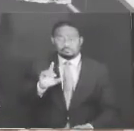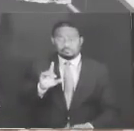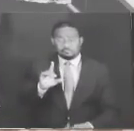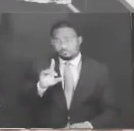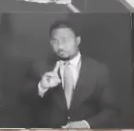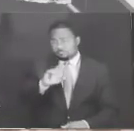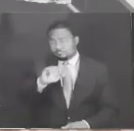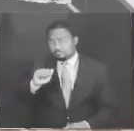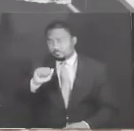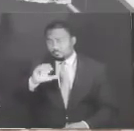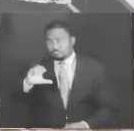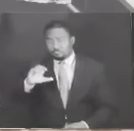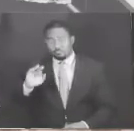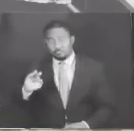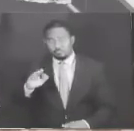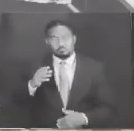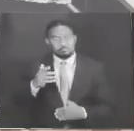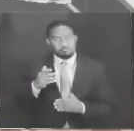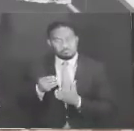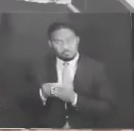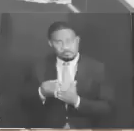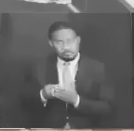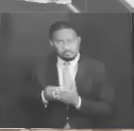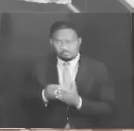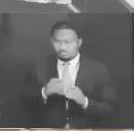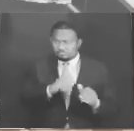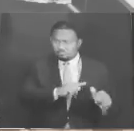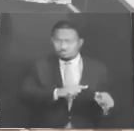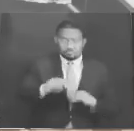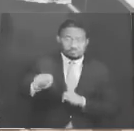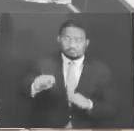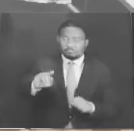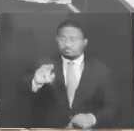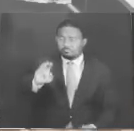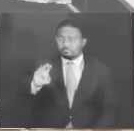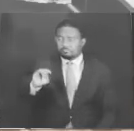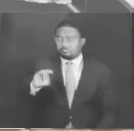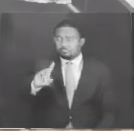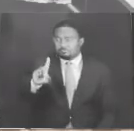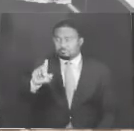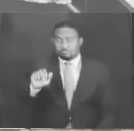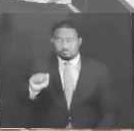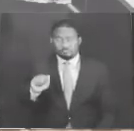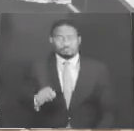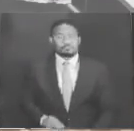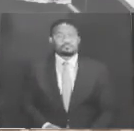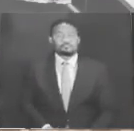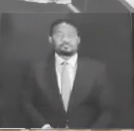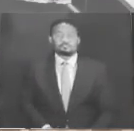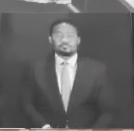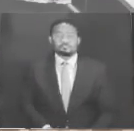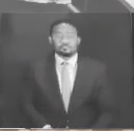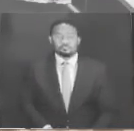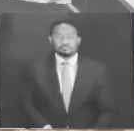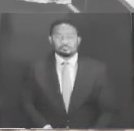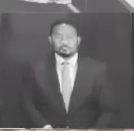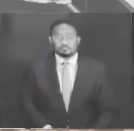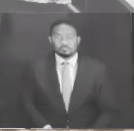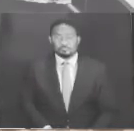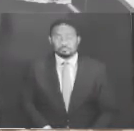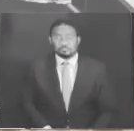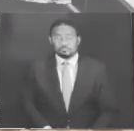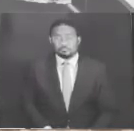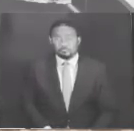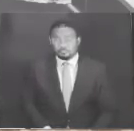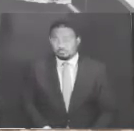fund resources are transferred directly to MMDAs. Mr. Speaker, without a doubt,